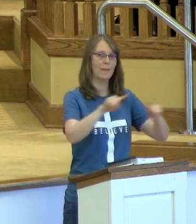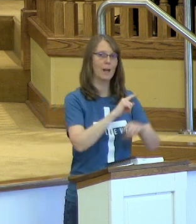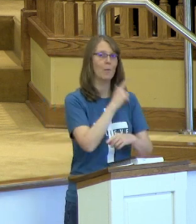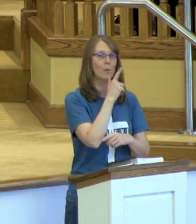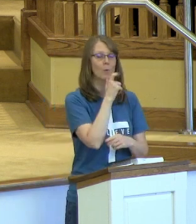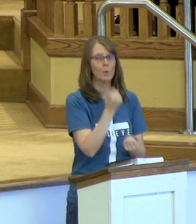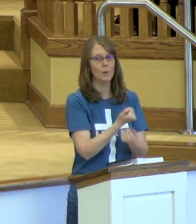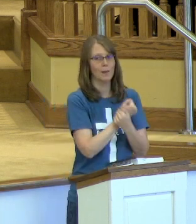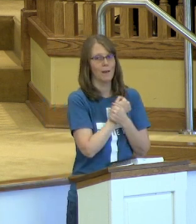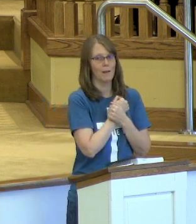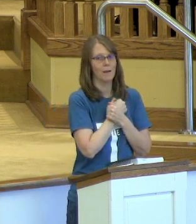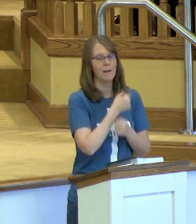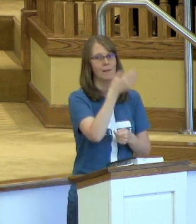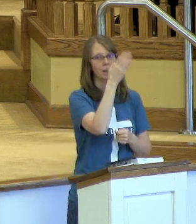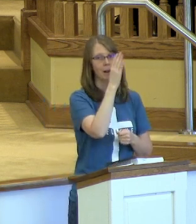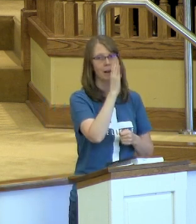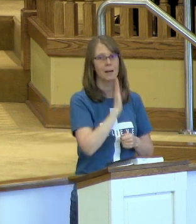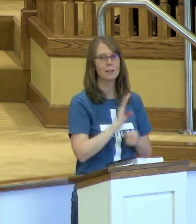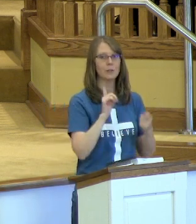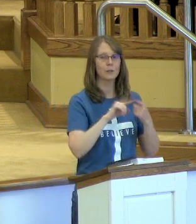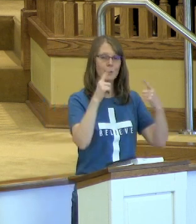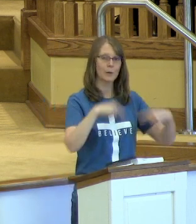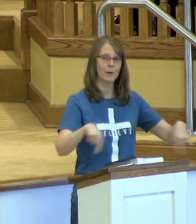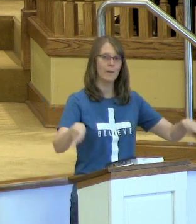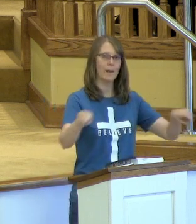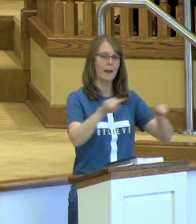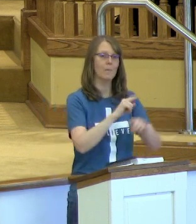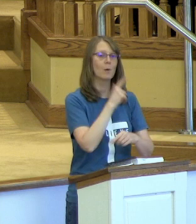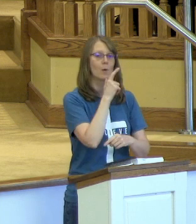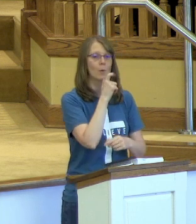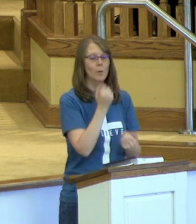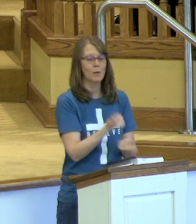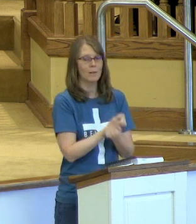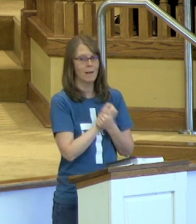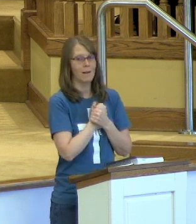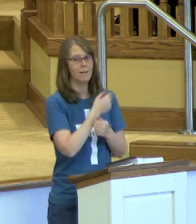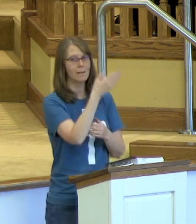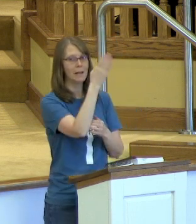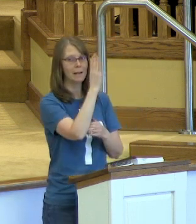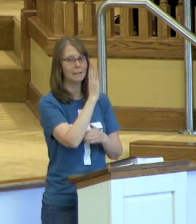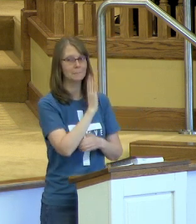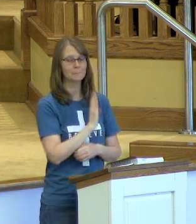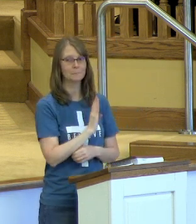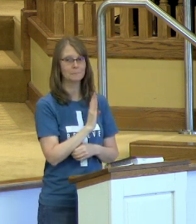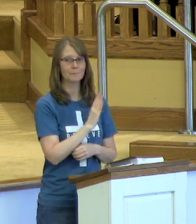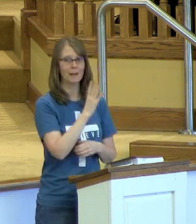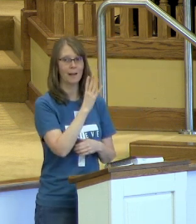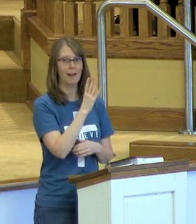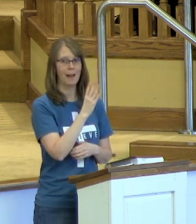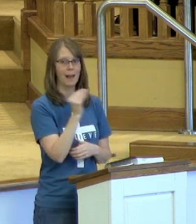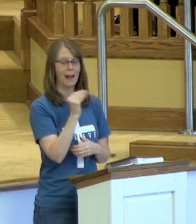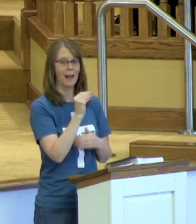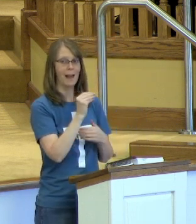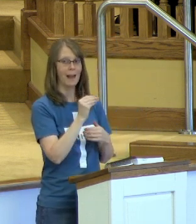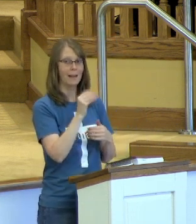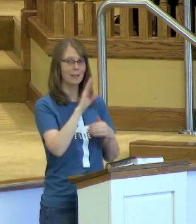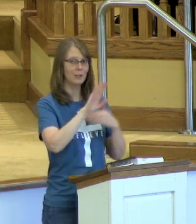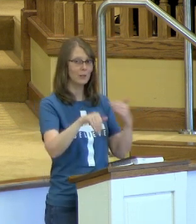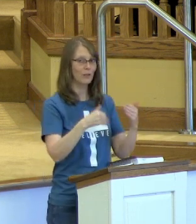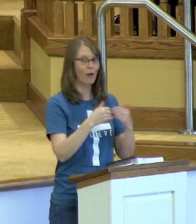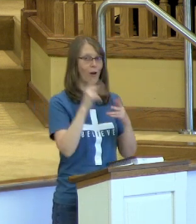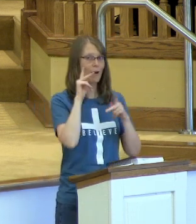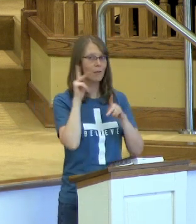that love God, to them that love God, and are called according to